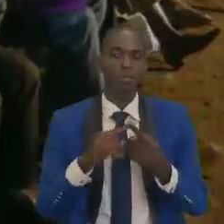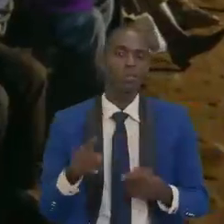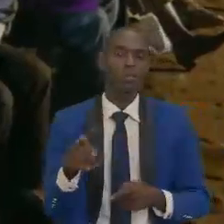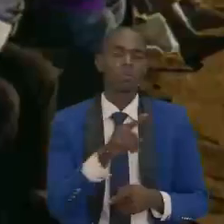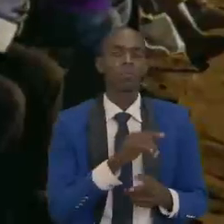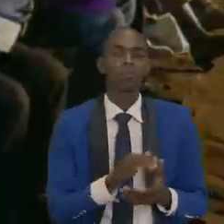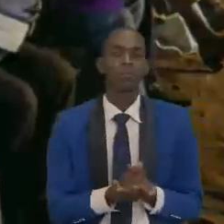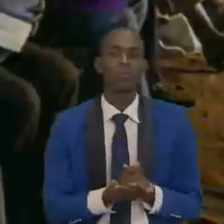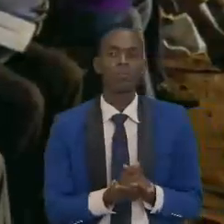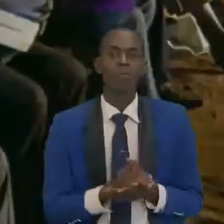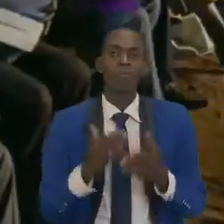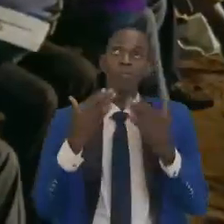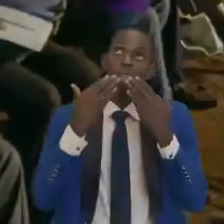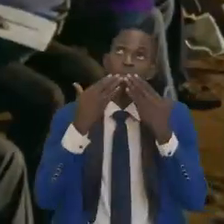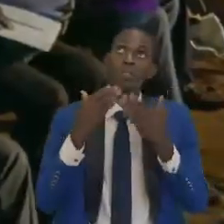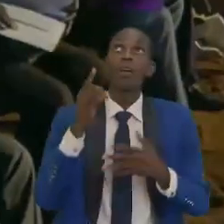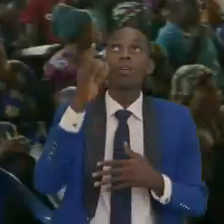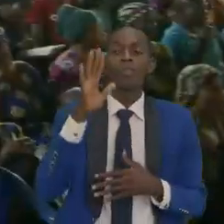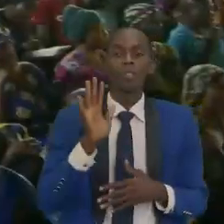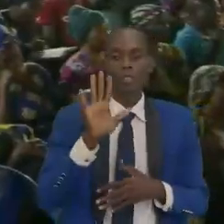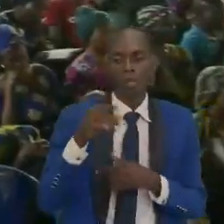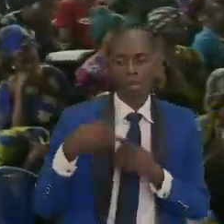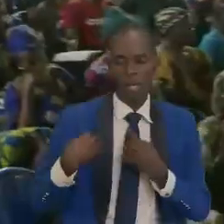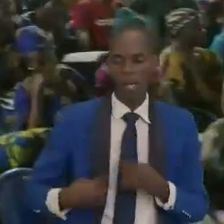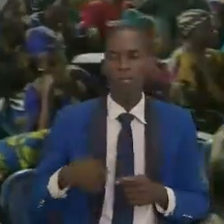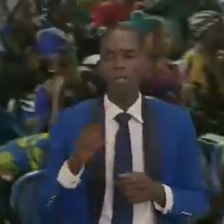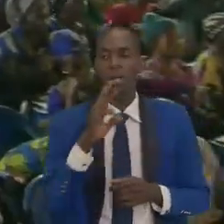Thank God your hearts are open.